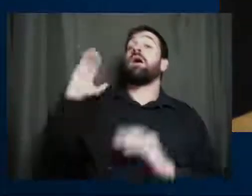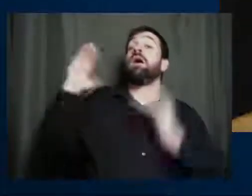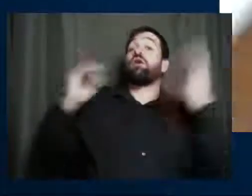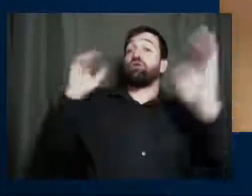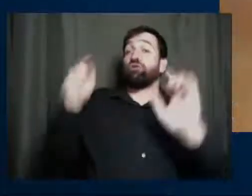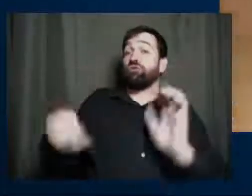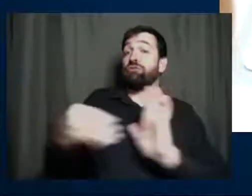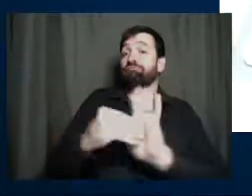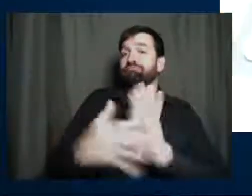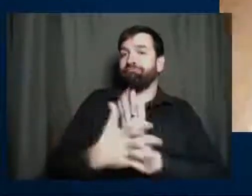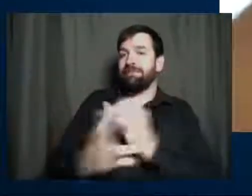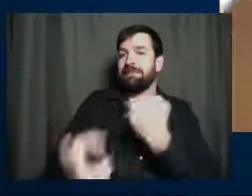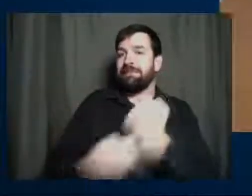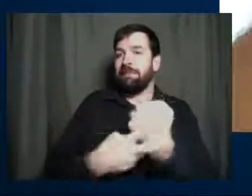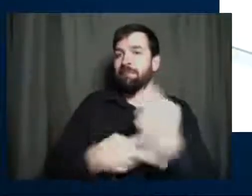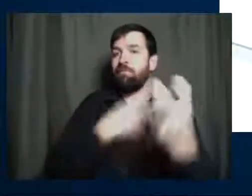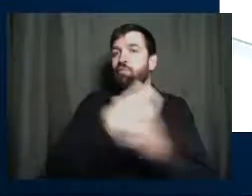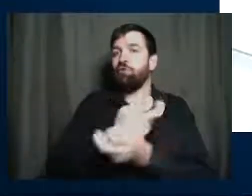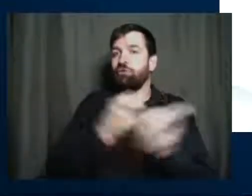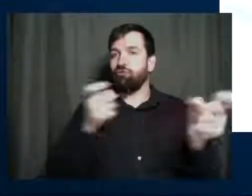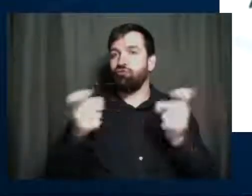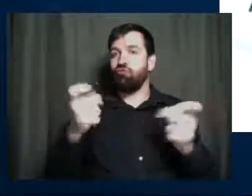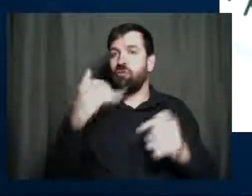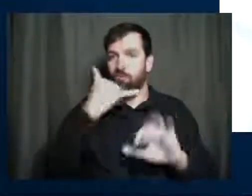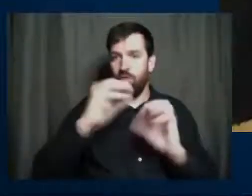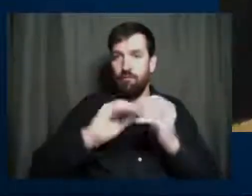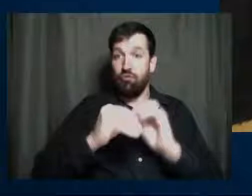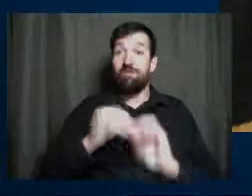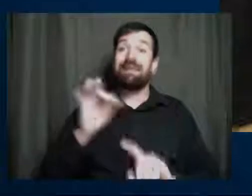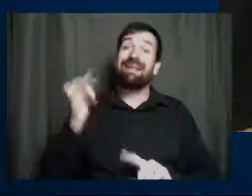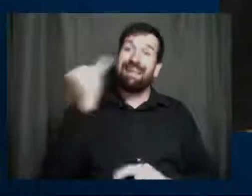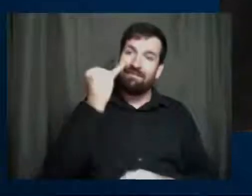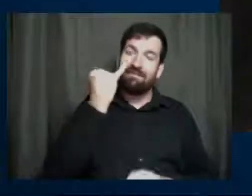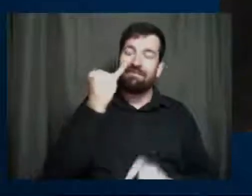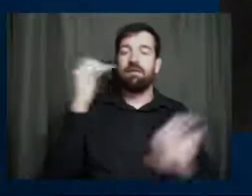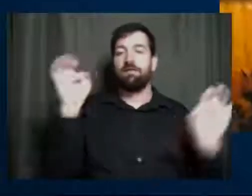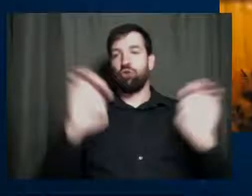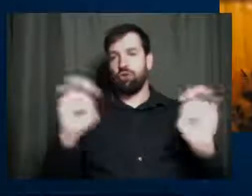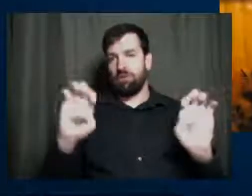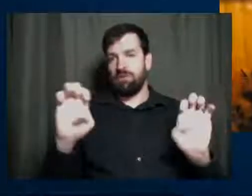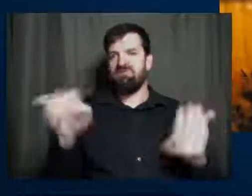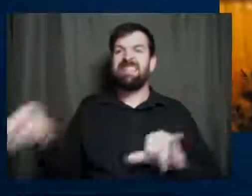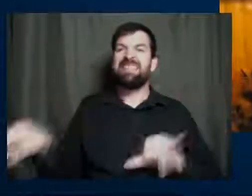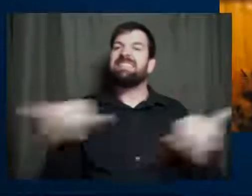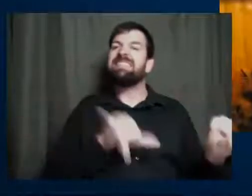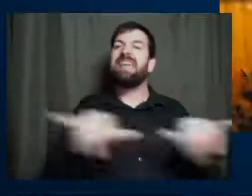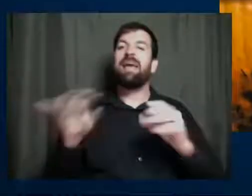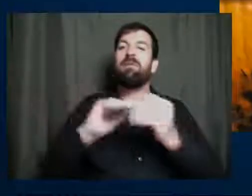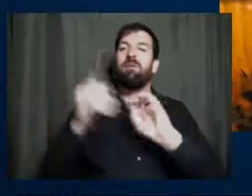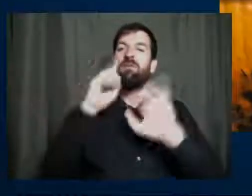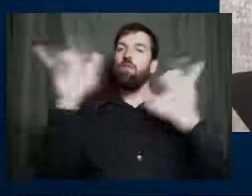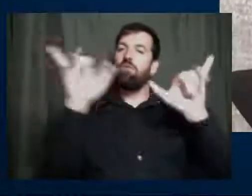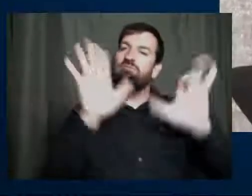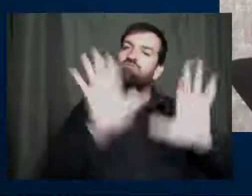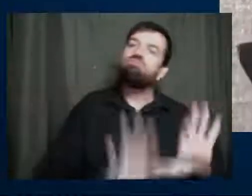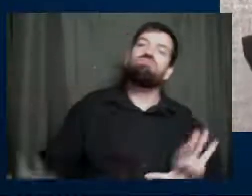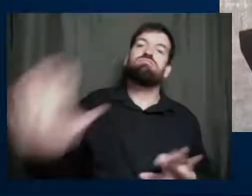control number in their phone just in case of an emergency. It's the same number for the whole United